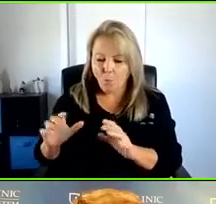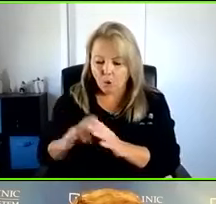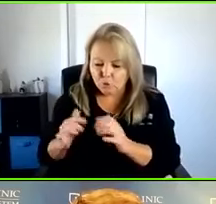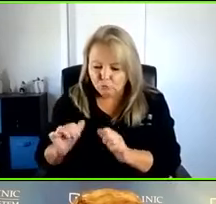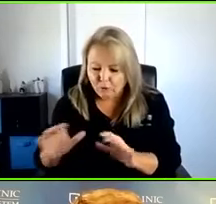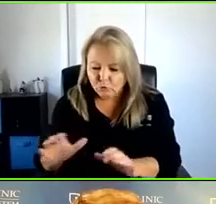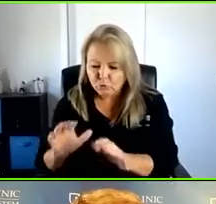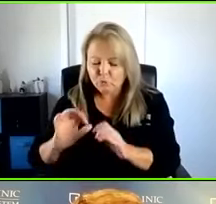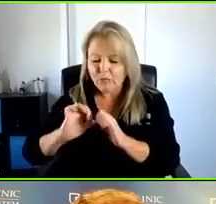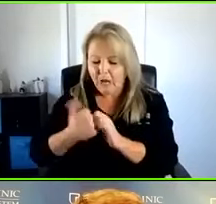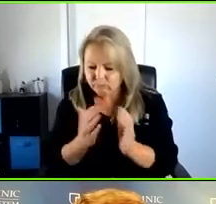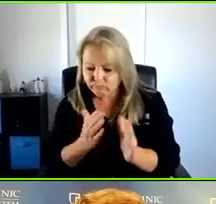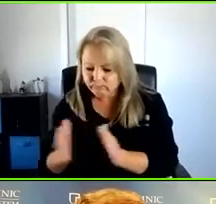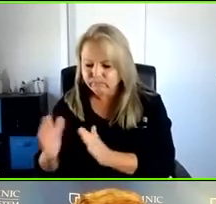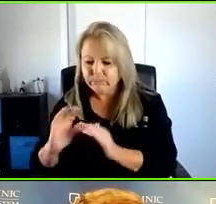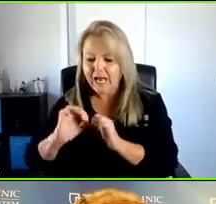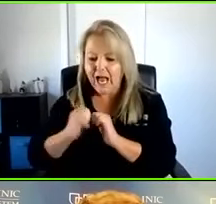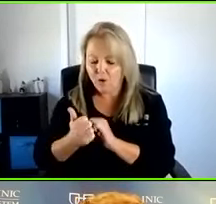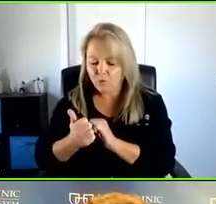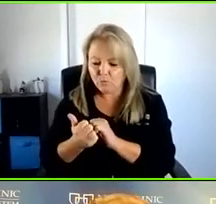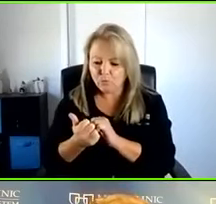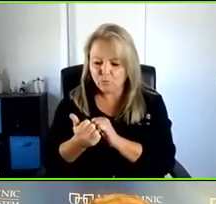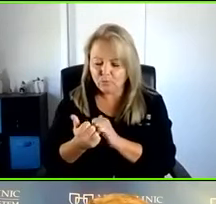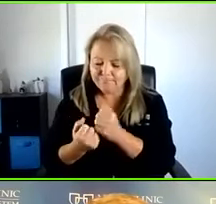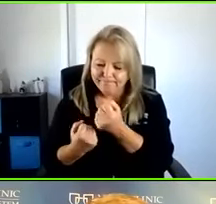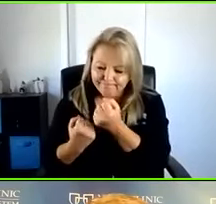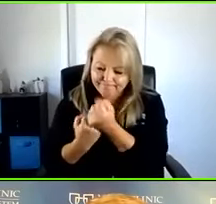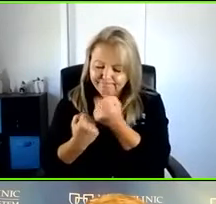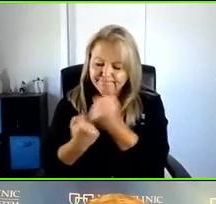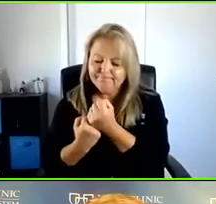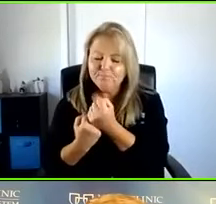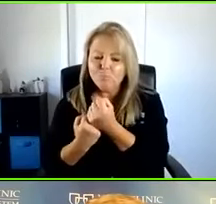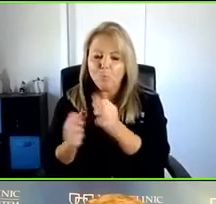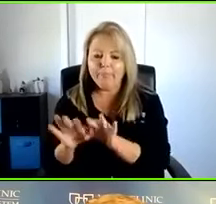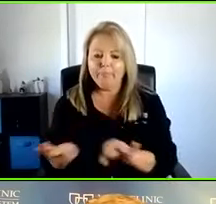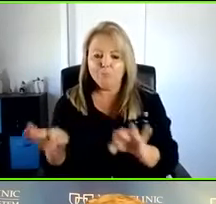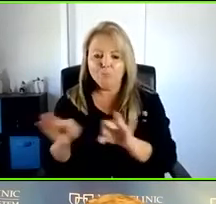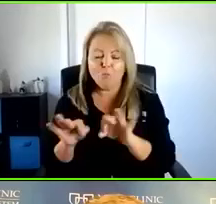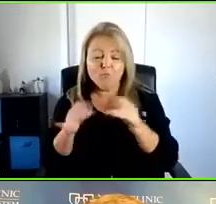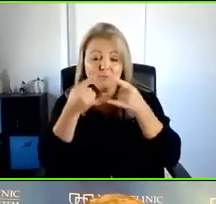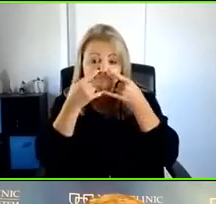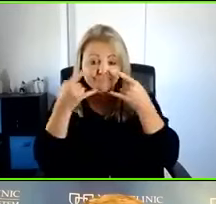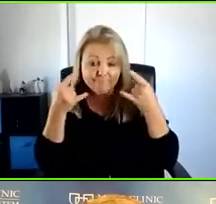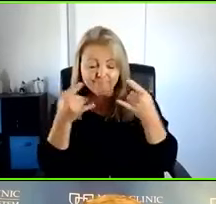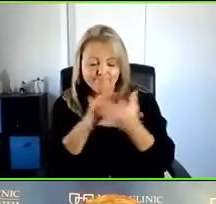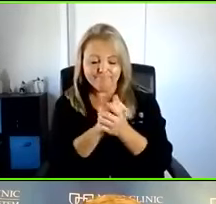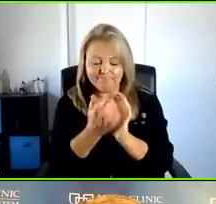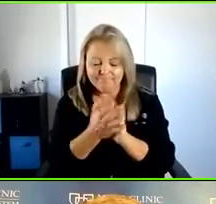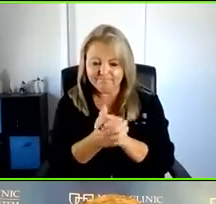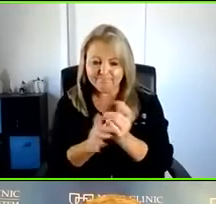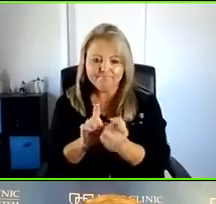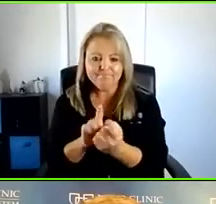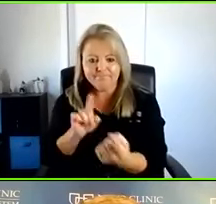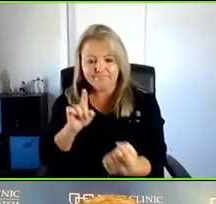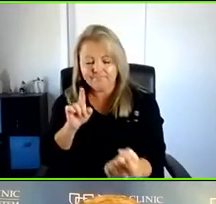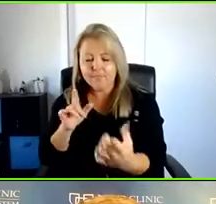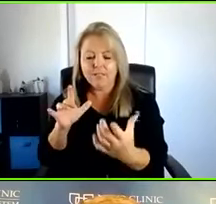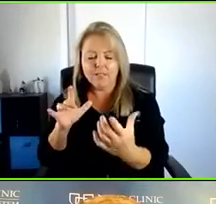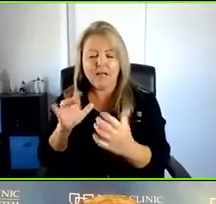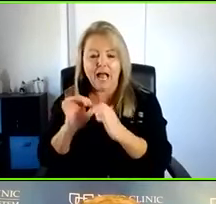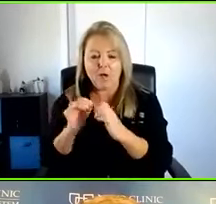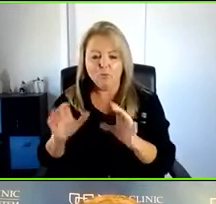trying to reinforce those key measures of masking, distancing, and hand hygiene in that cohort of people.